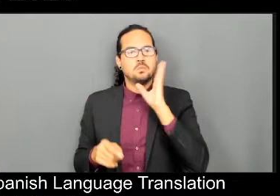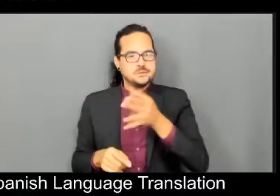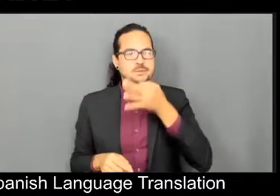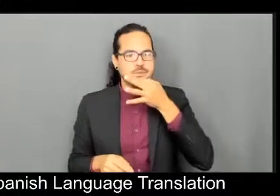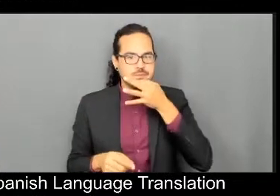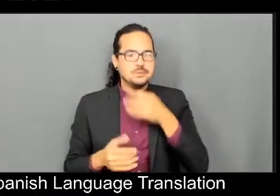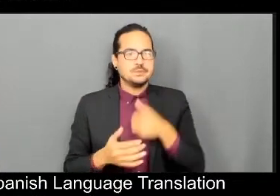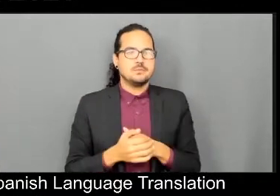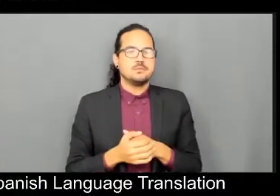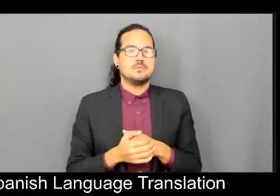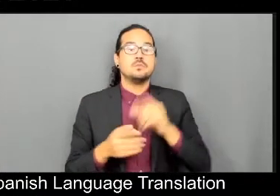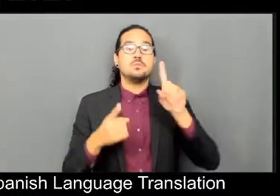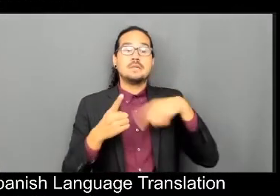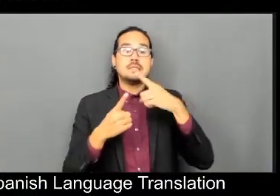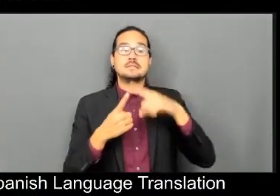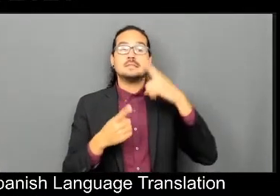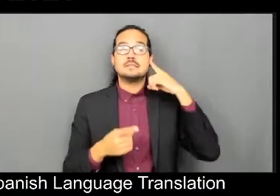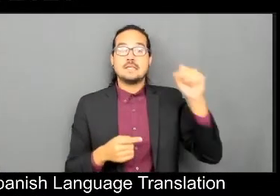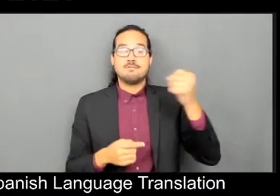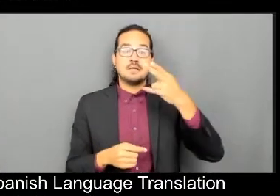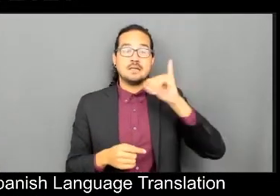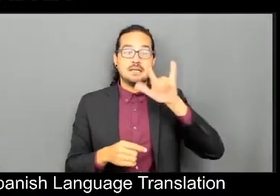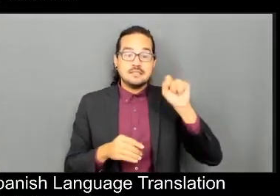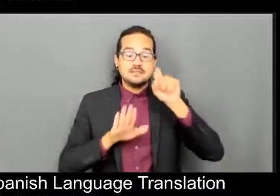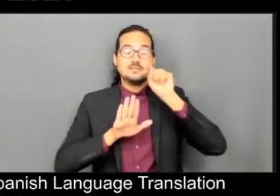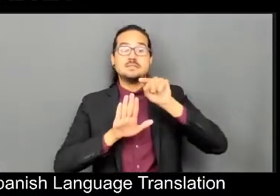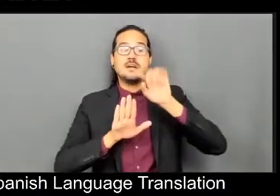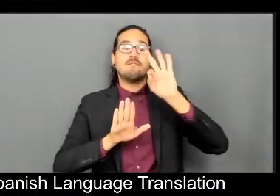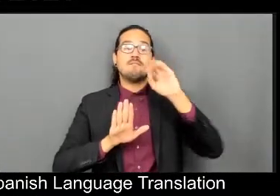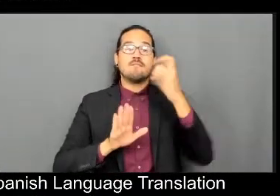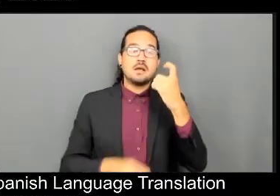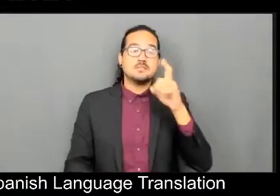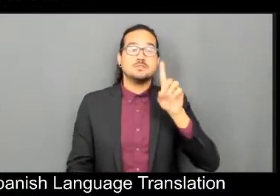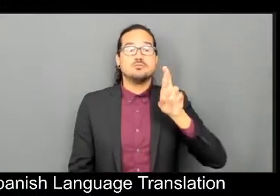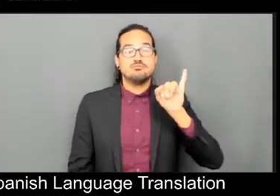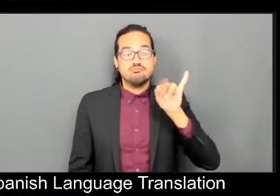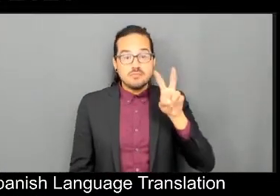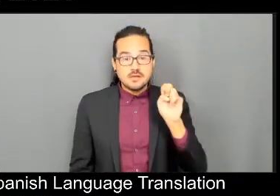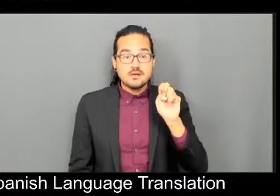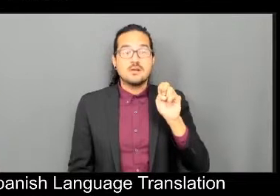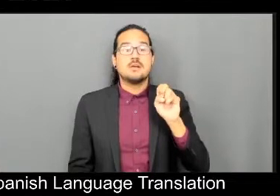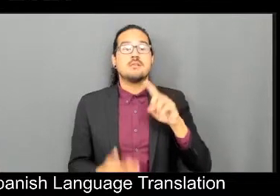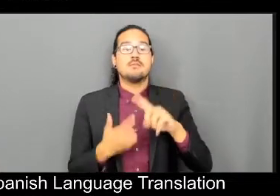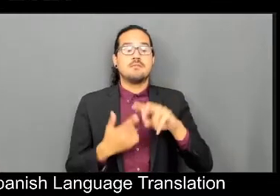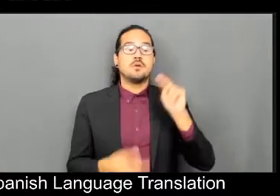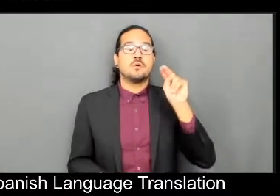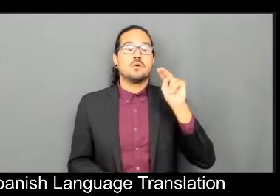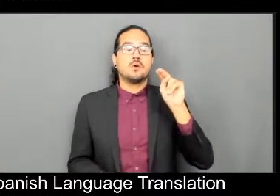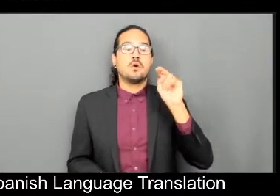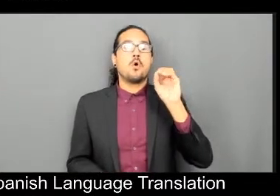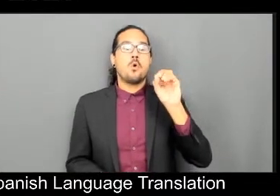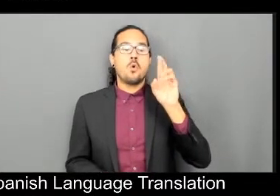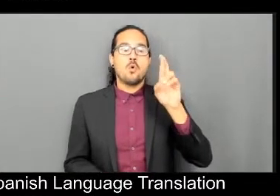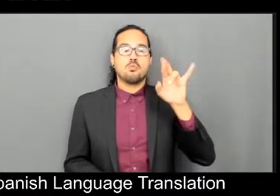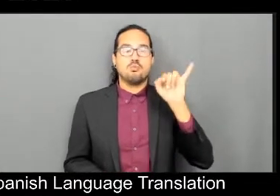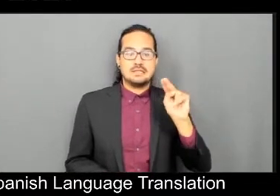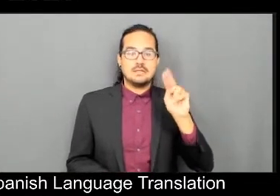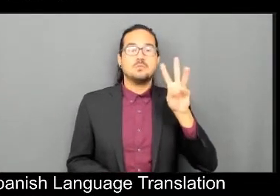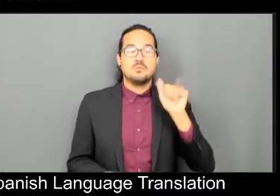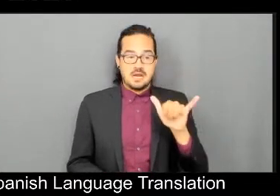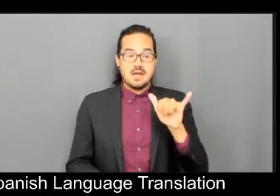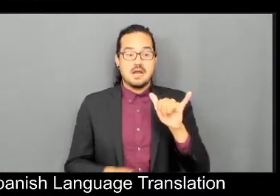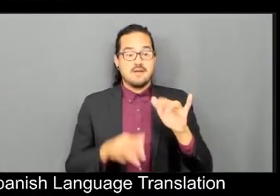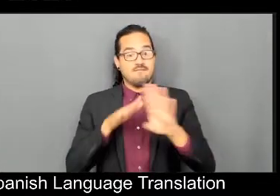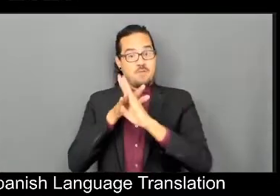Norrin Way order is lifted, back to a warning, and residents can return home if there will be a check-in process. There will not be a